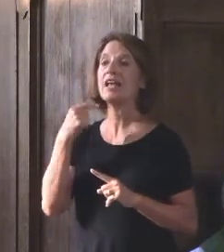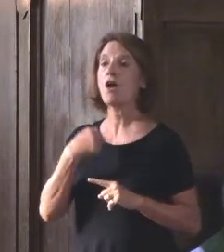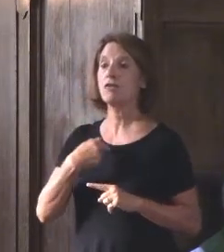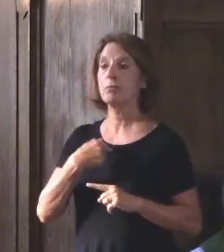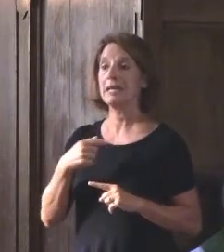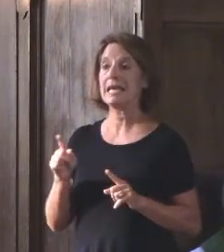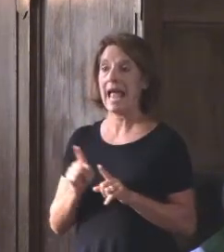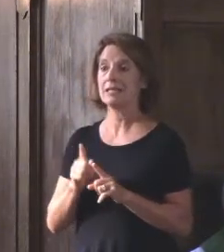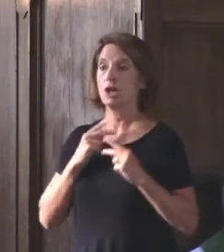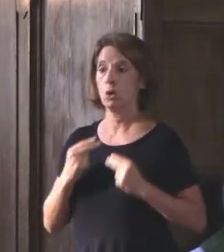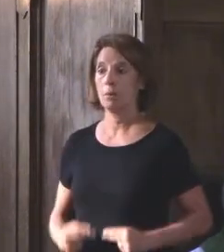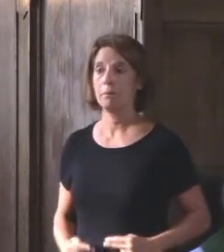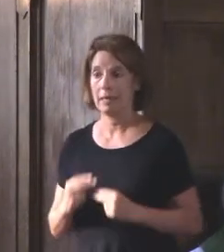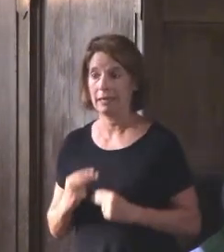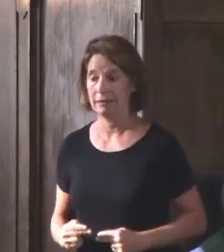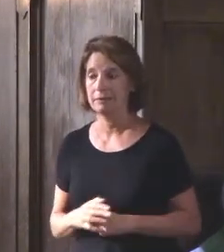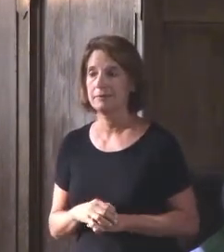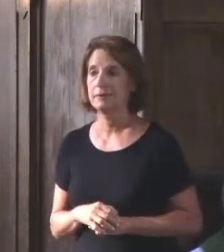pin drop.